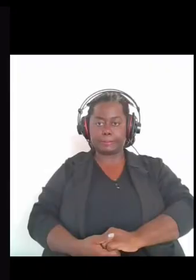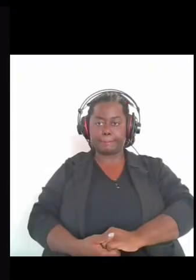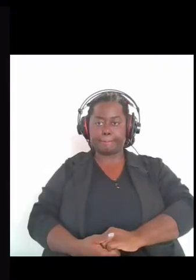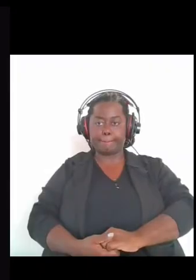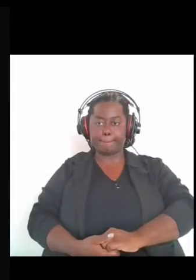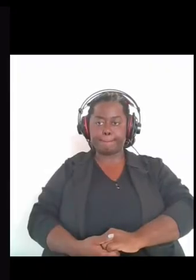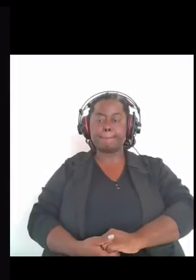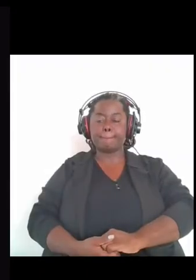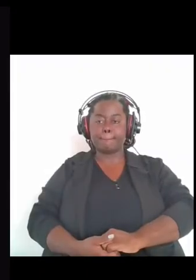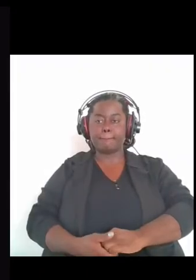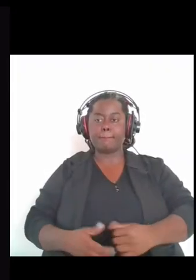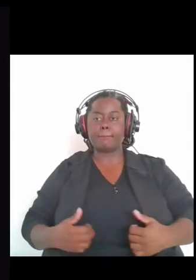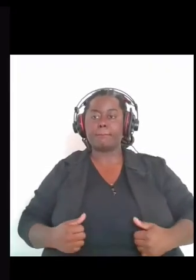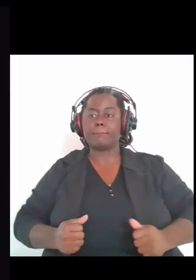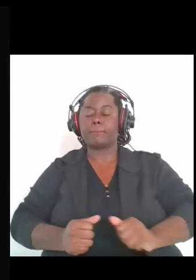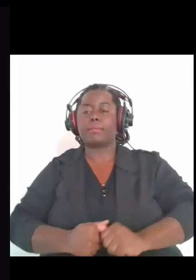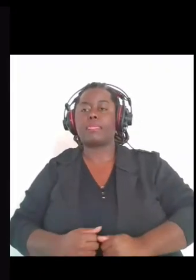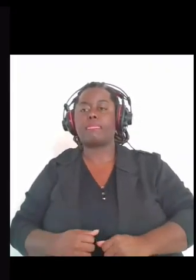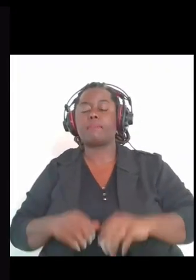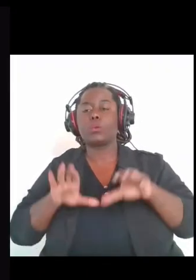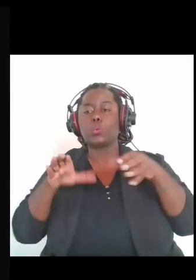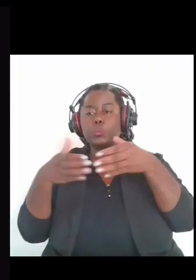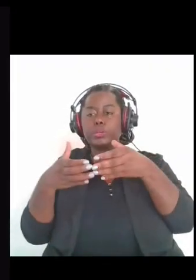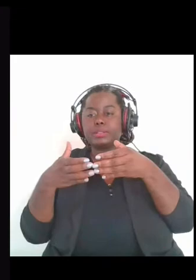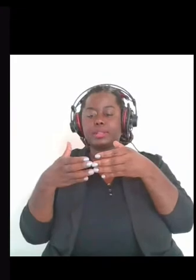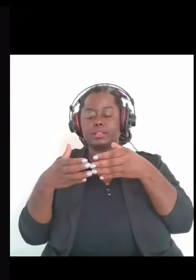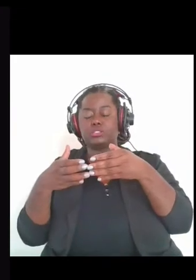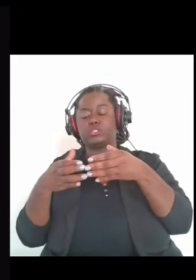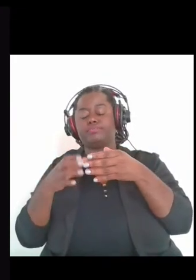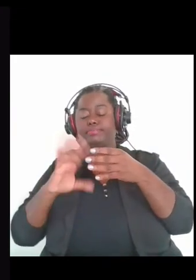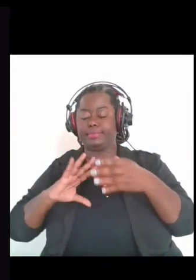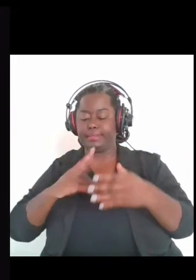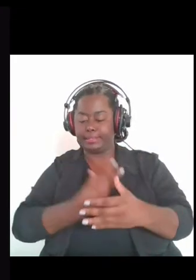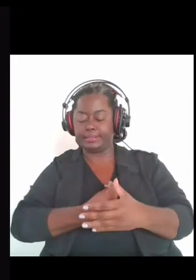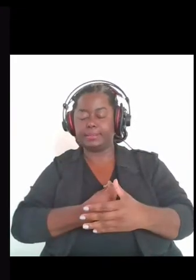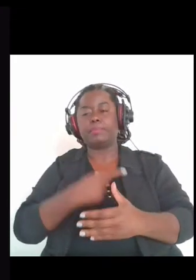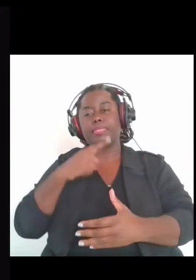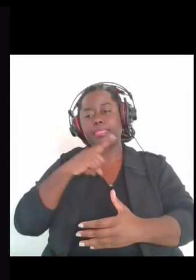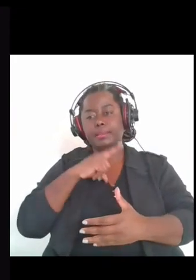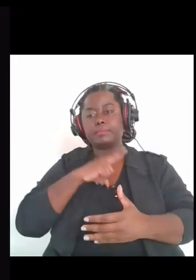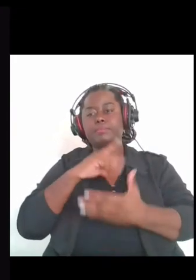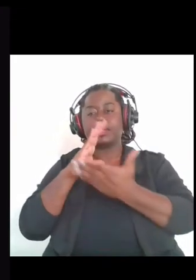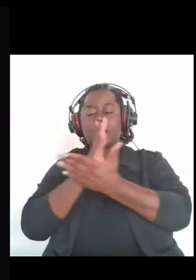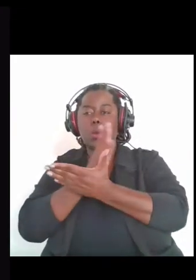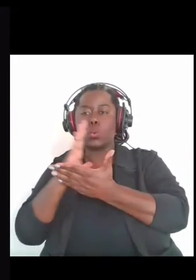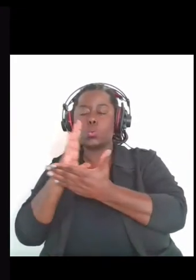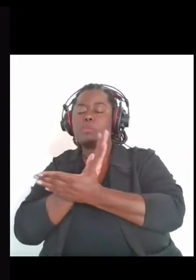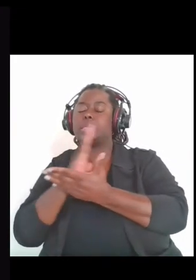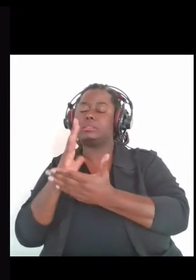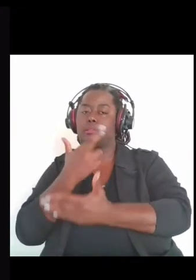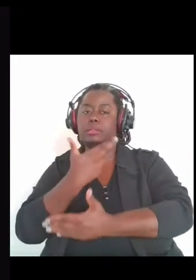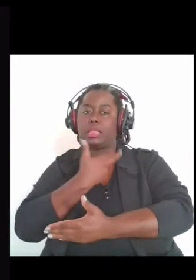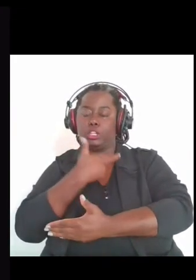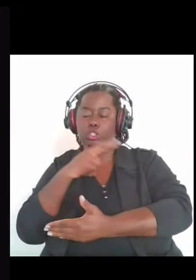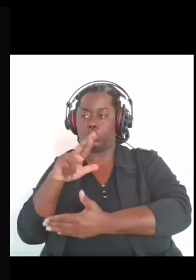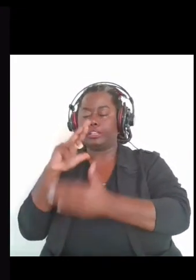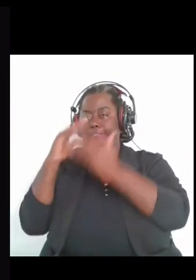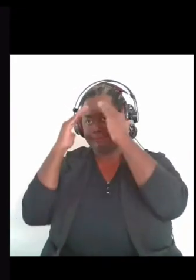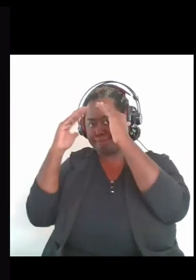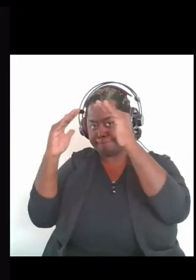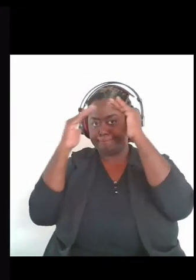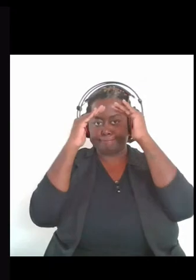India uh and the religion is also and these Cults are also divided by class